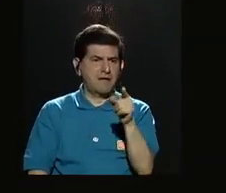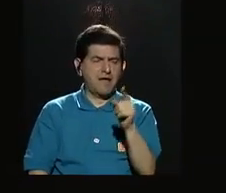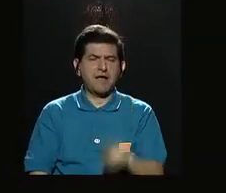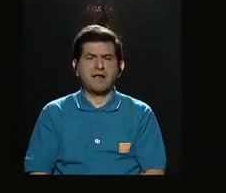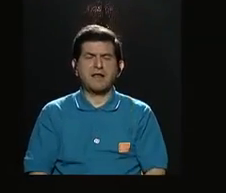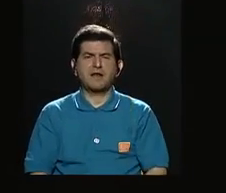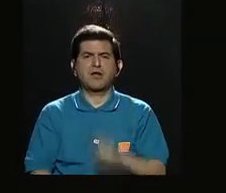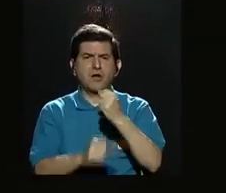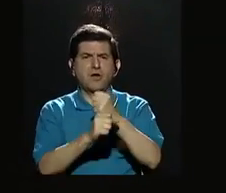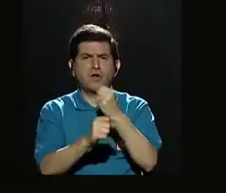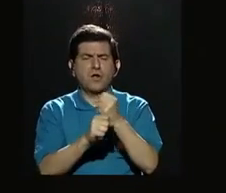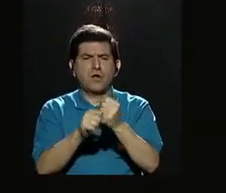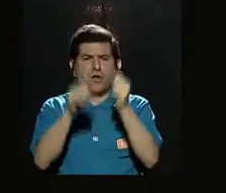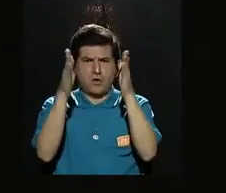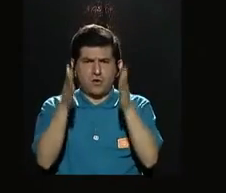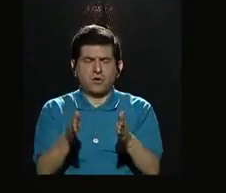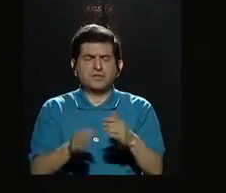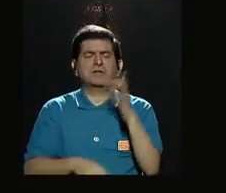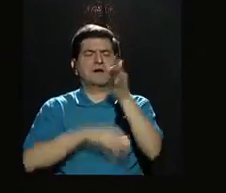personnel,